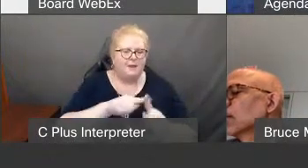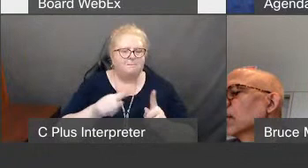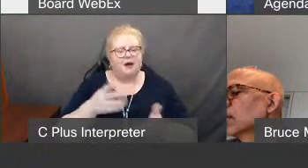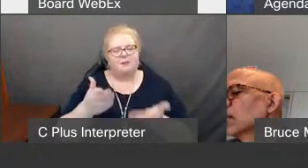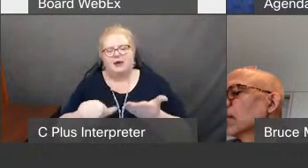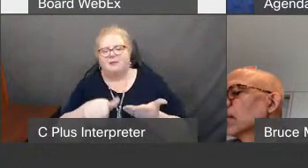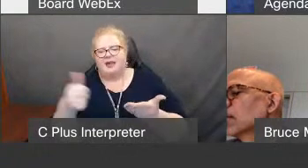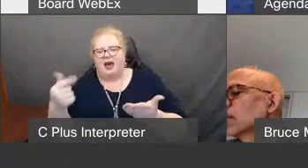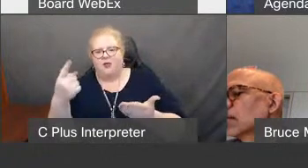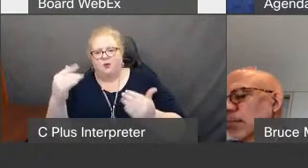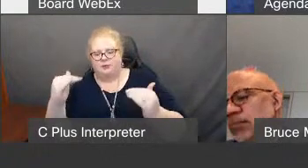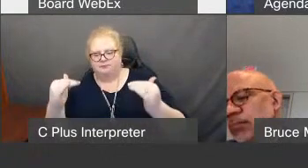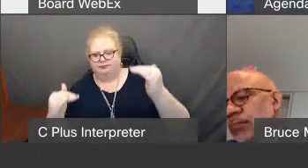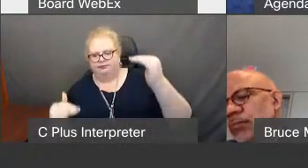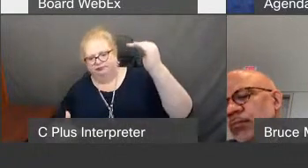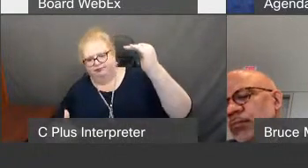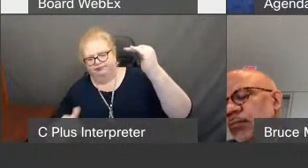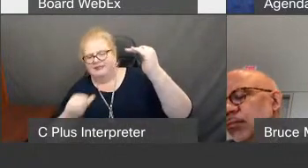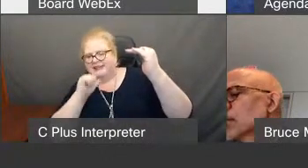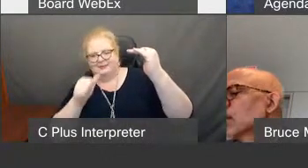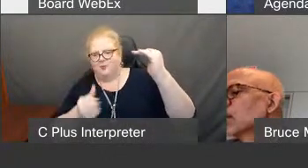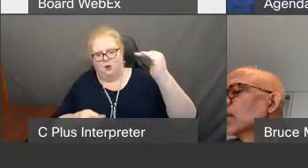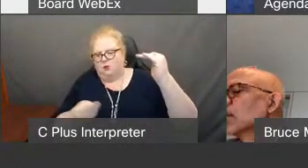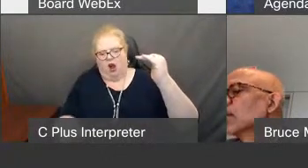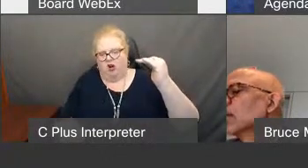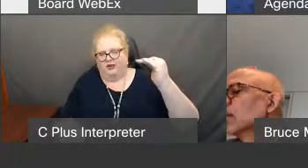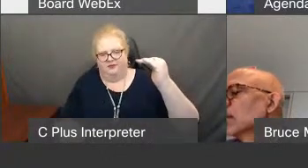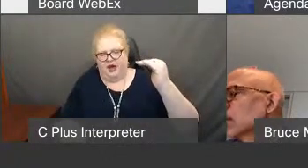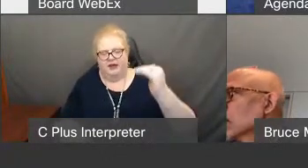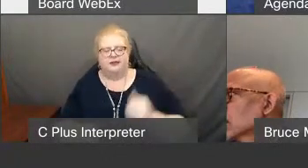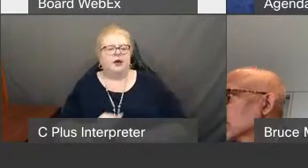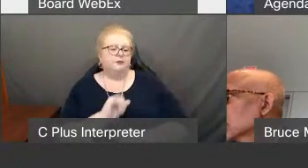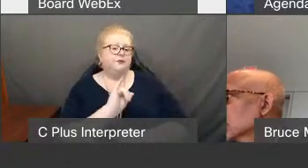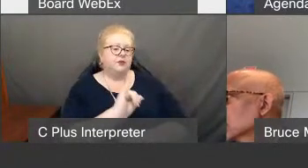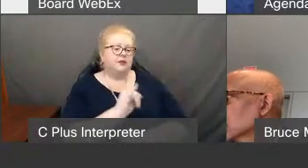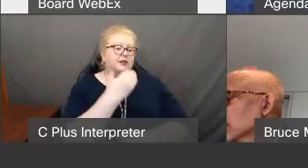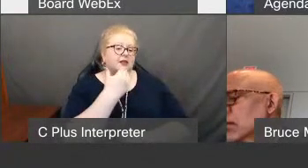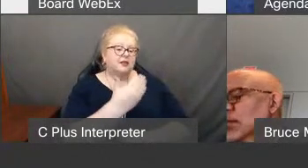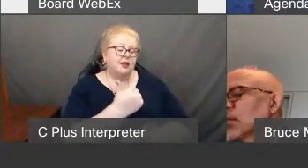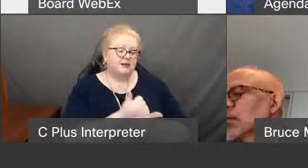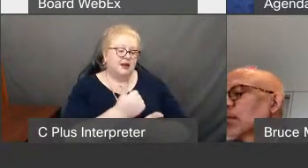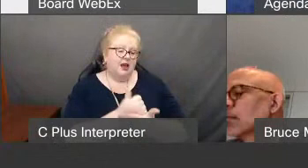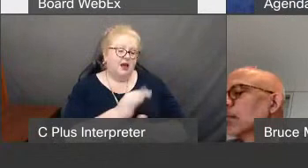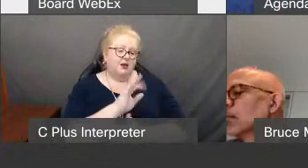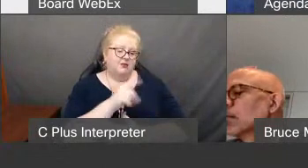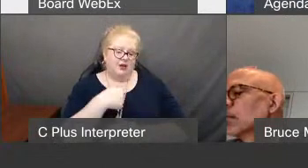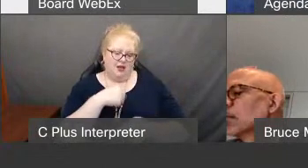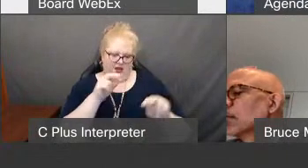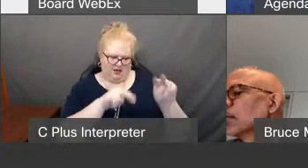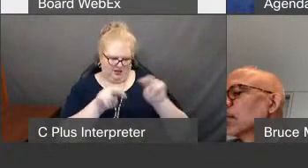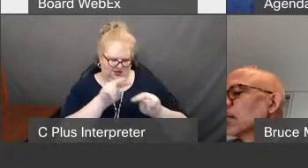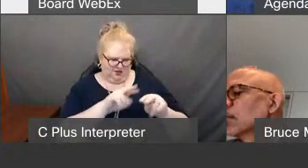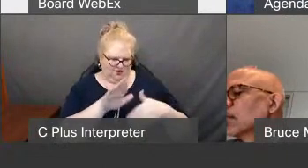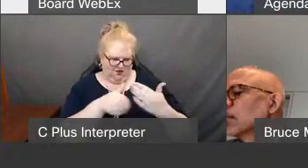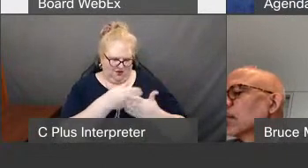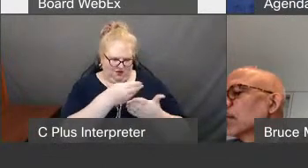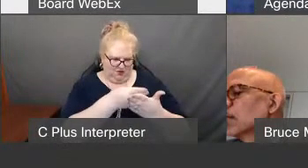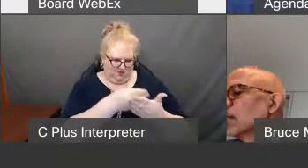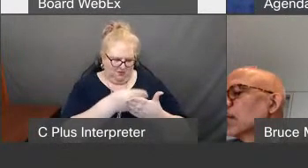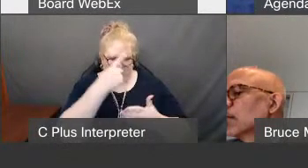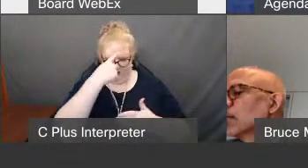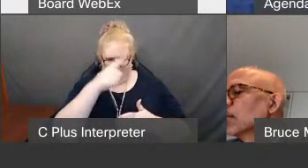Thank you. You're welcome. That's helpful. I mean, because I've looked at all the dollars in the street resurfacing, and while that's a huge issue